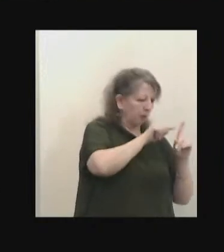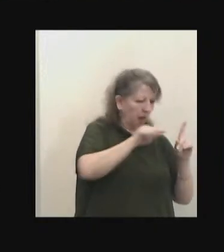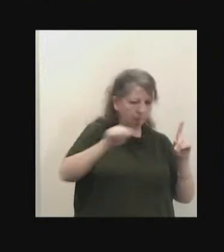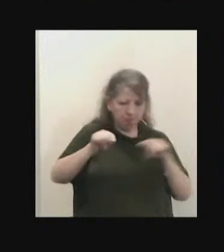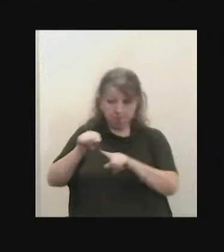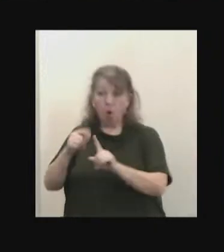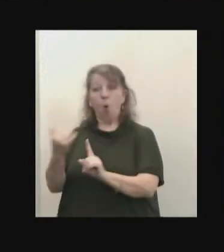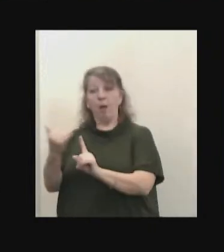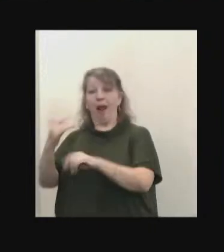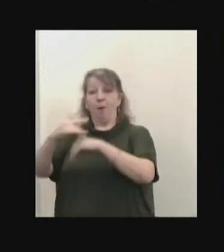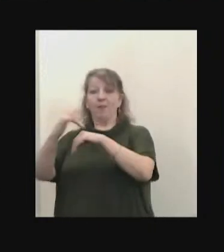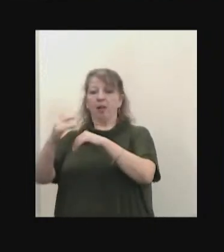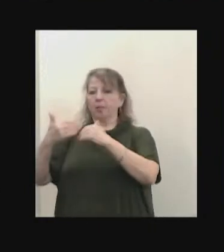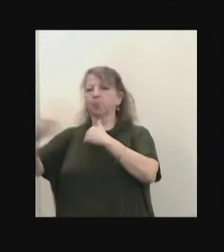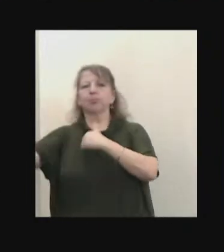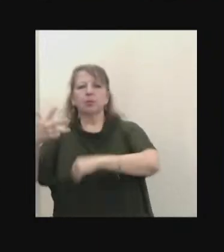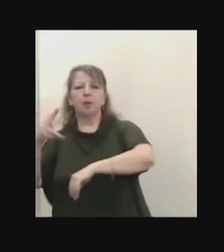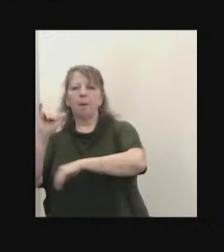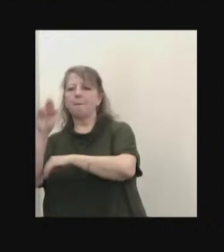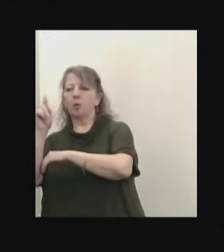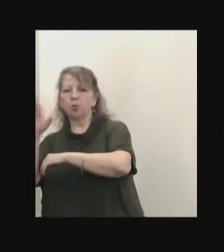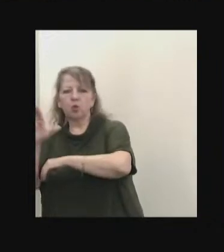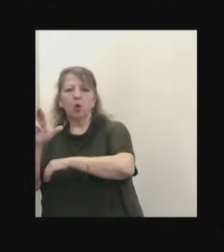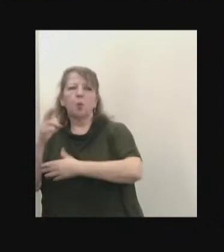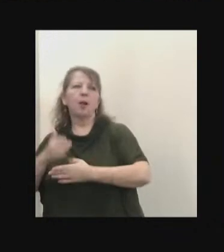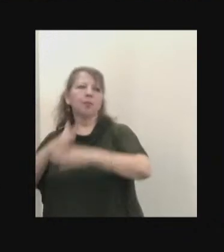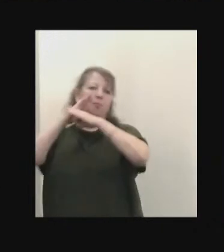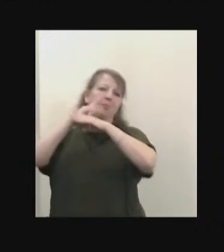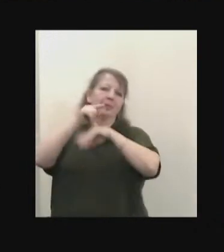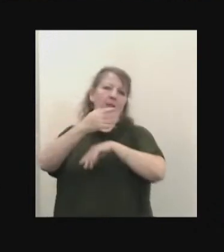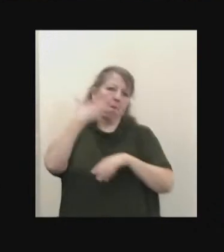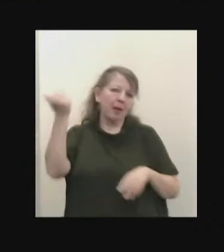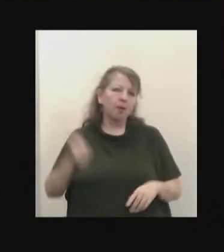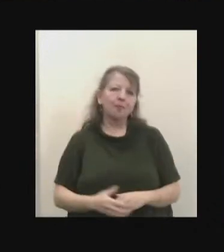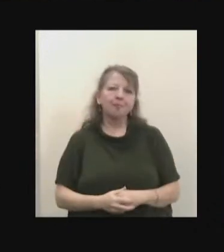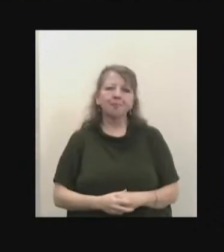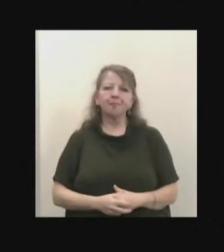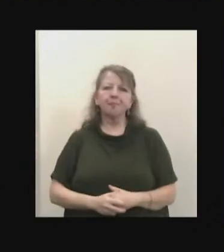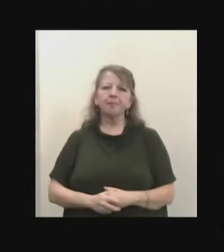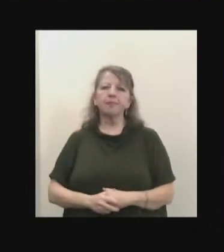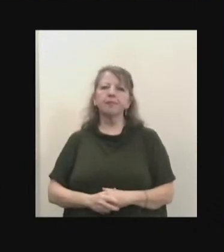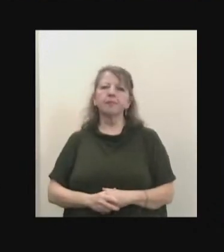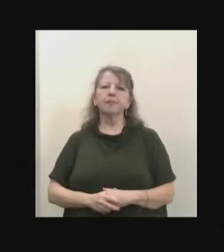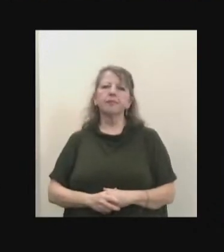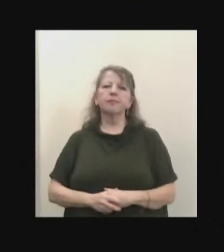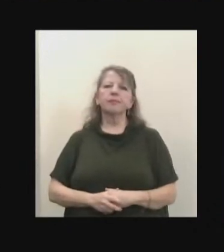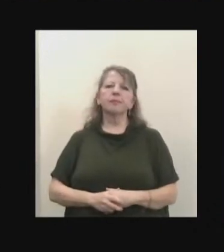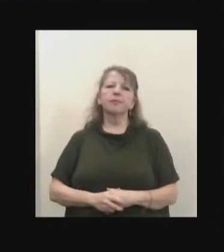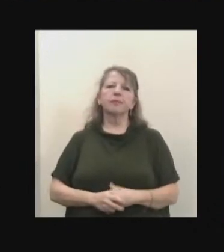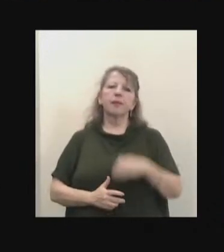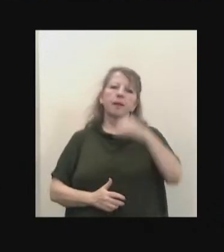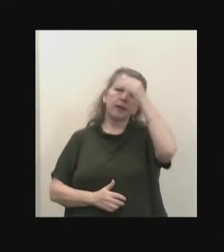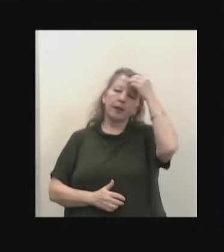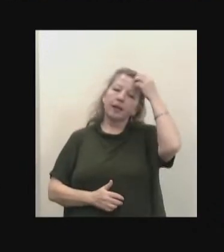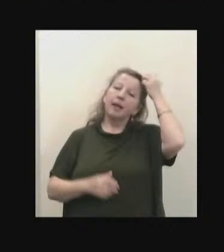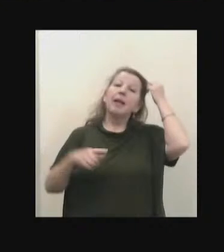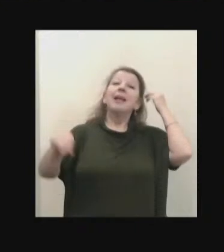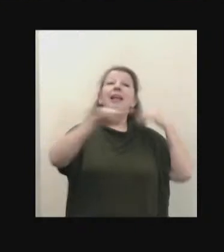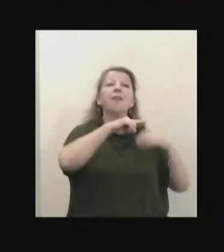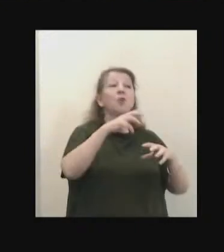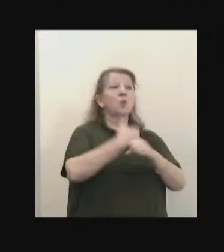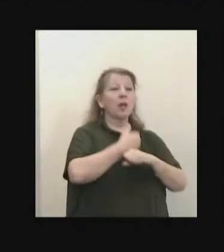dose that'll really boost your protection against COVID-19. And then for people that received the Johnson & Johnson